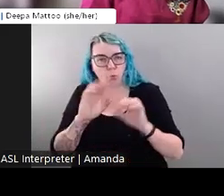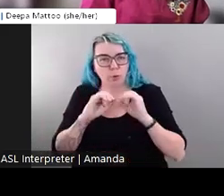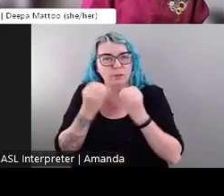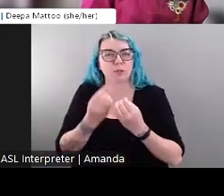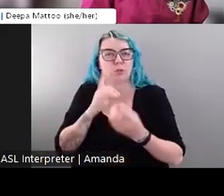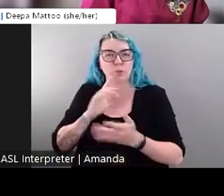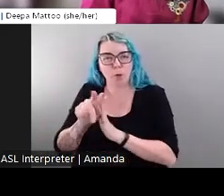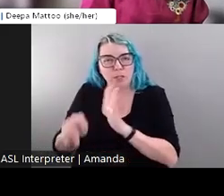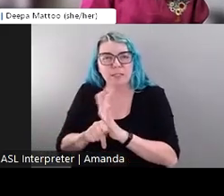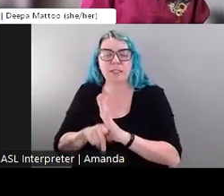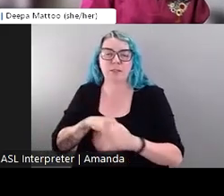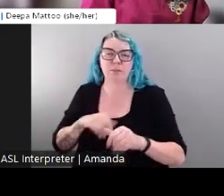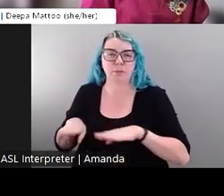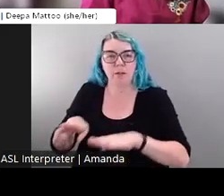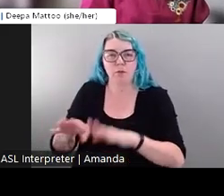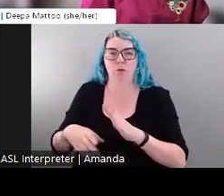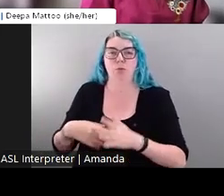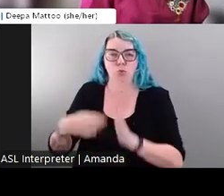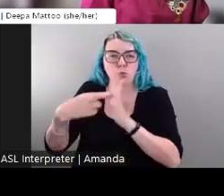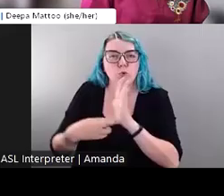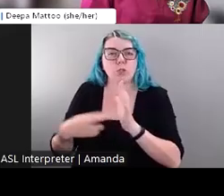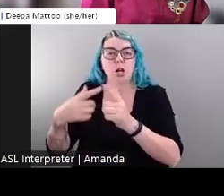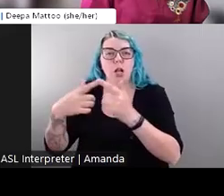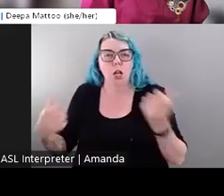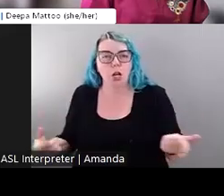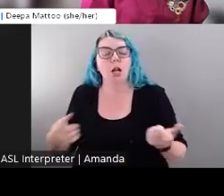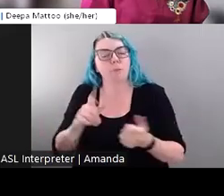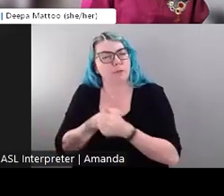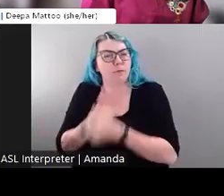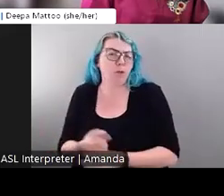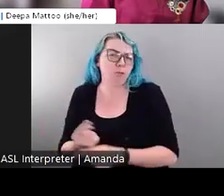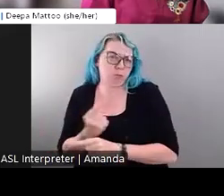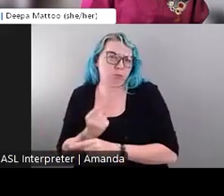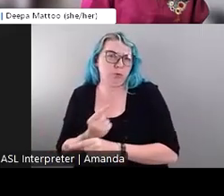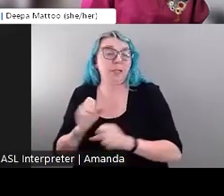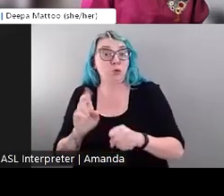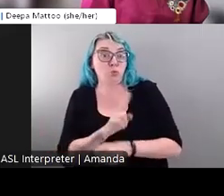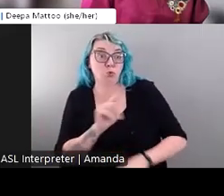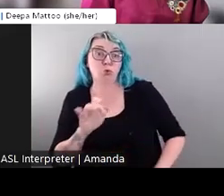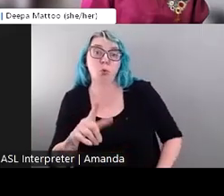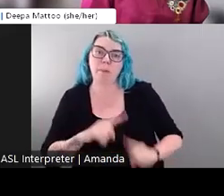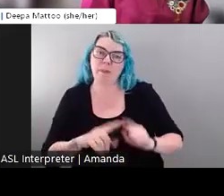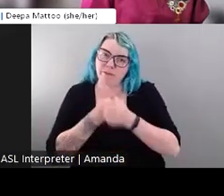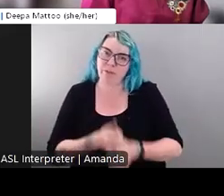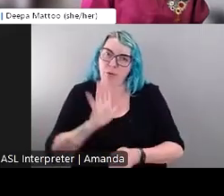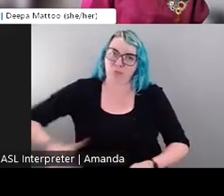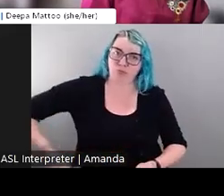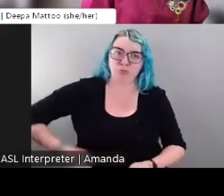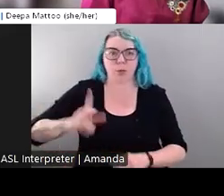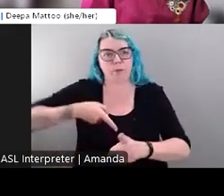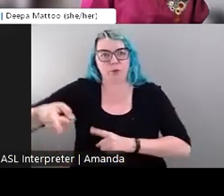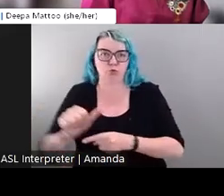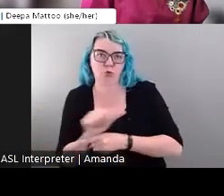codes of conduct, and laws. The Schlifer Clinic does not assume any responsibility or liability for safety planning conducted using this